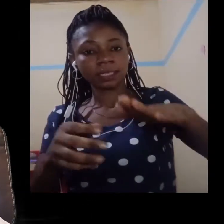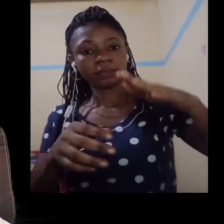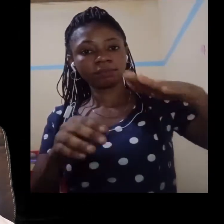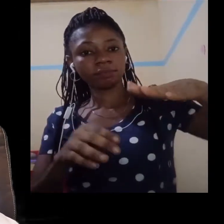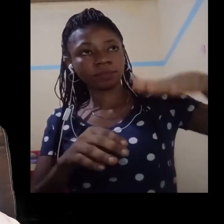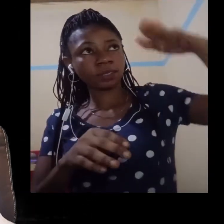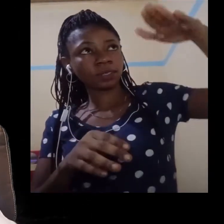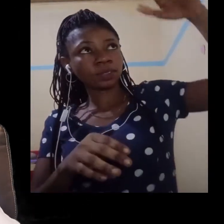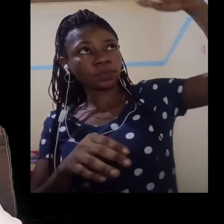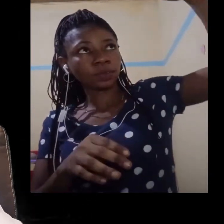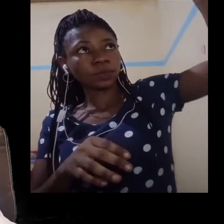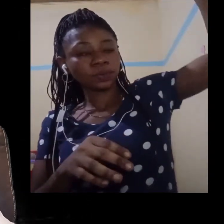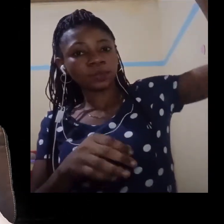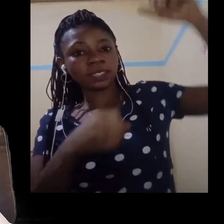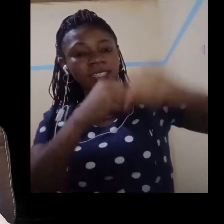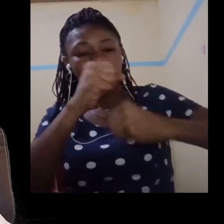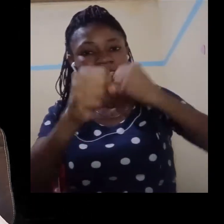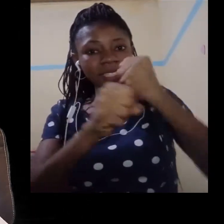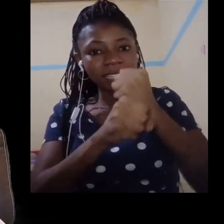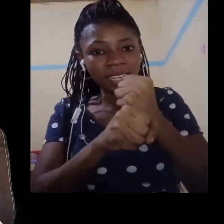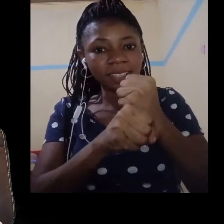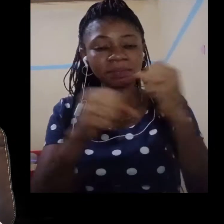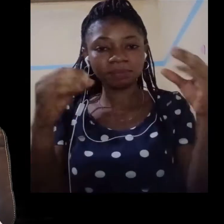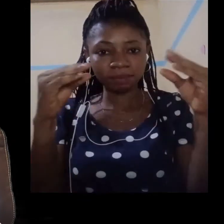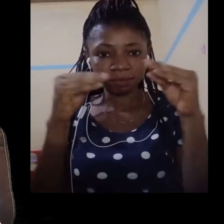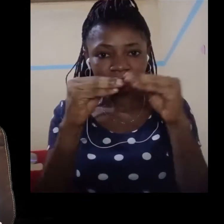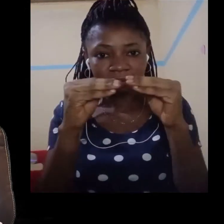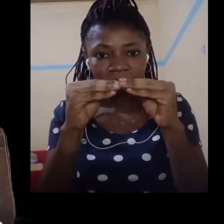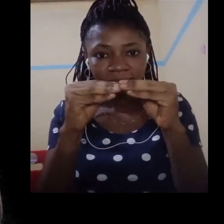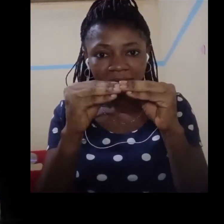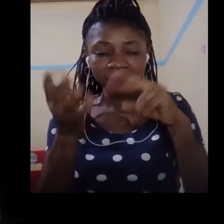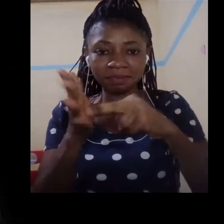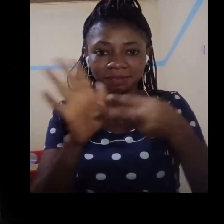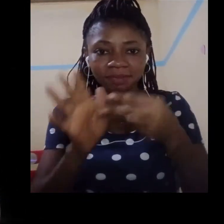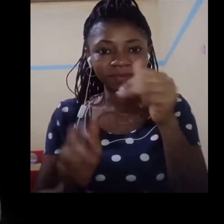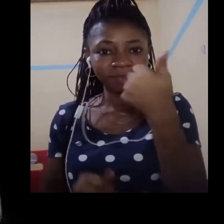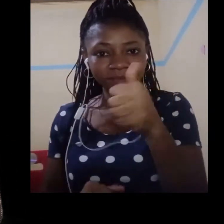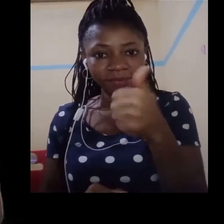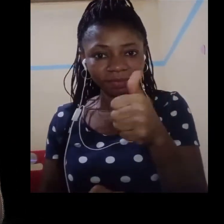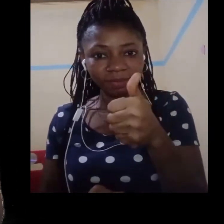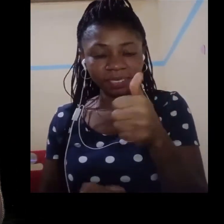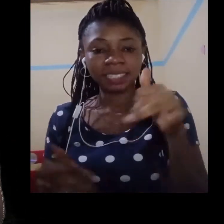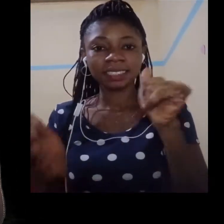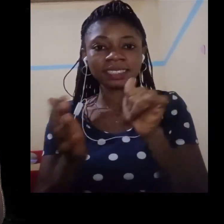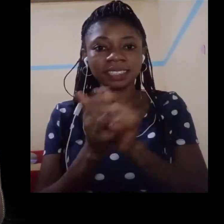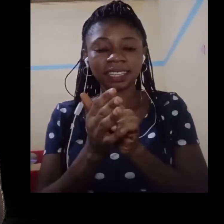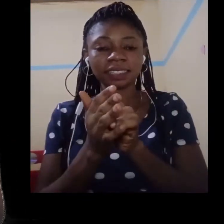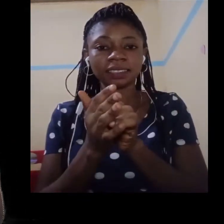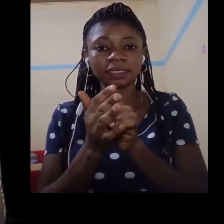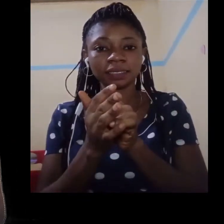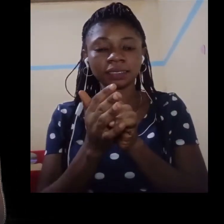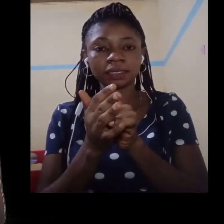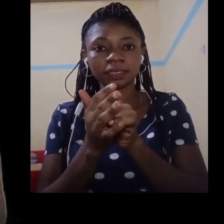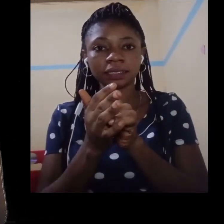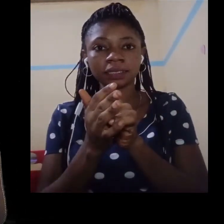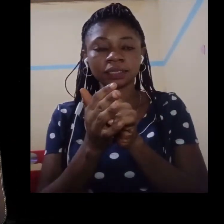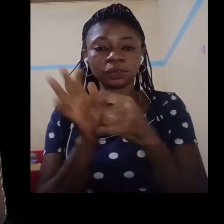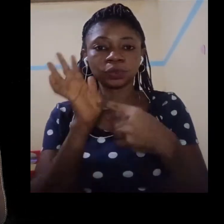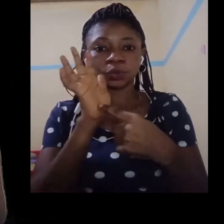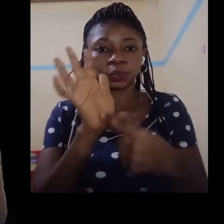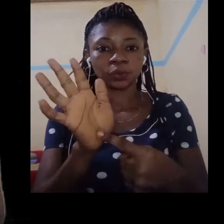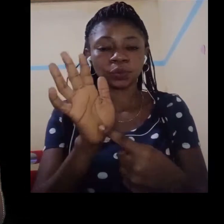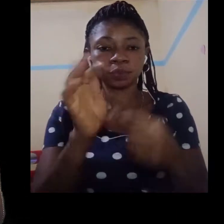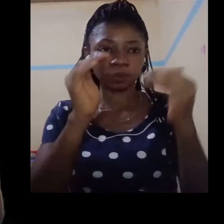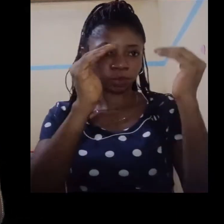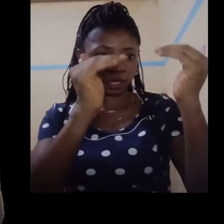something downward. And after that, the hand shape for child, which is also the B hand